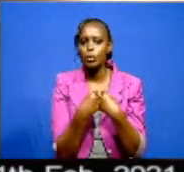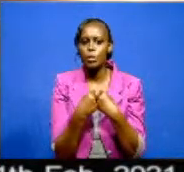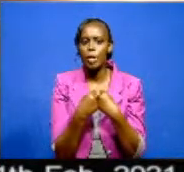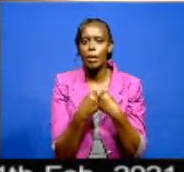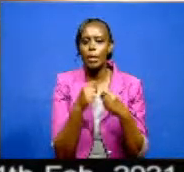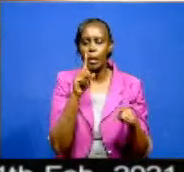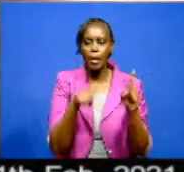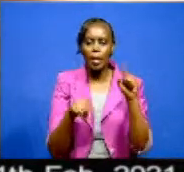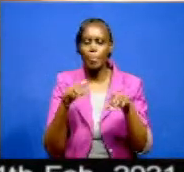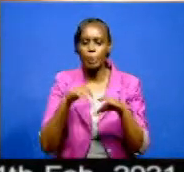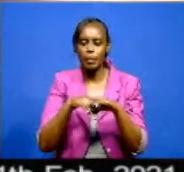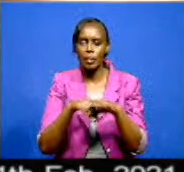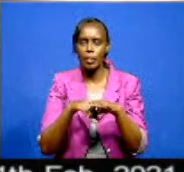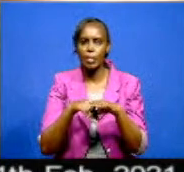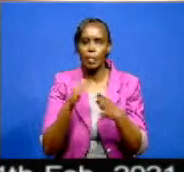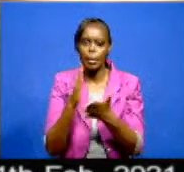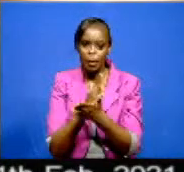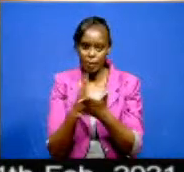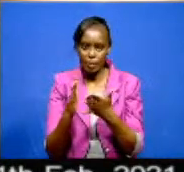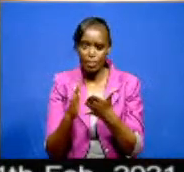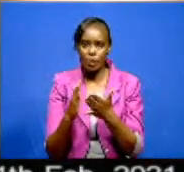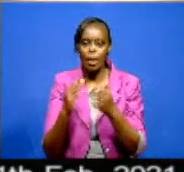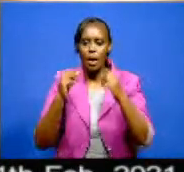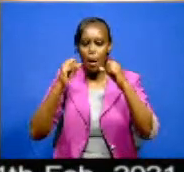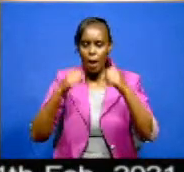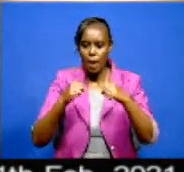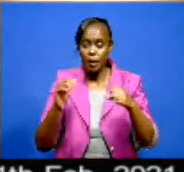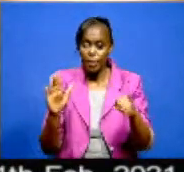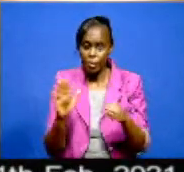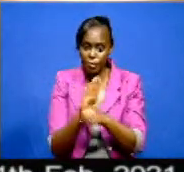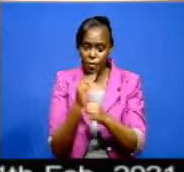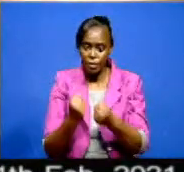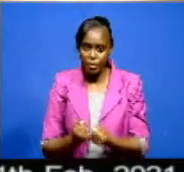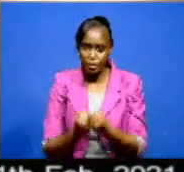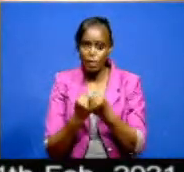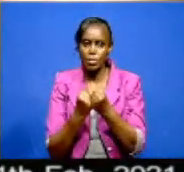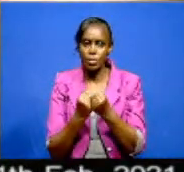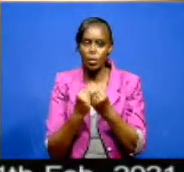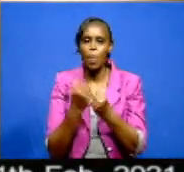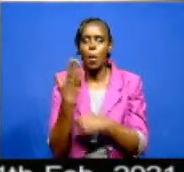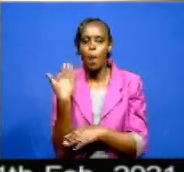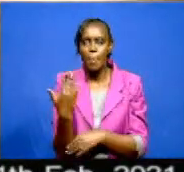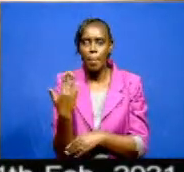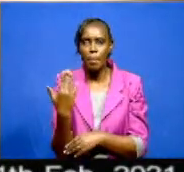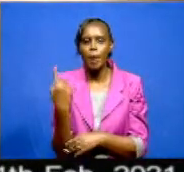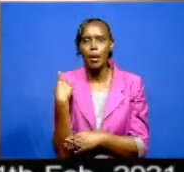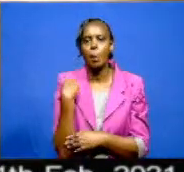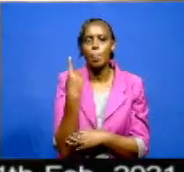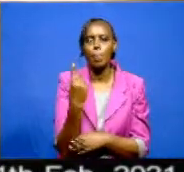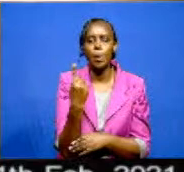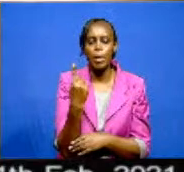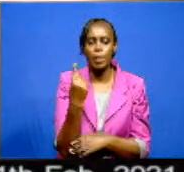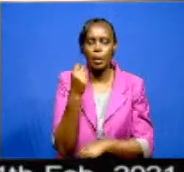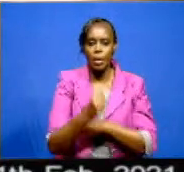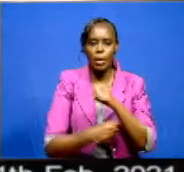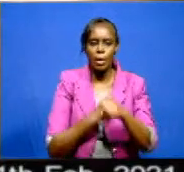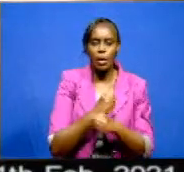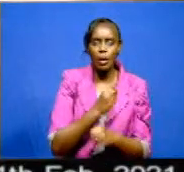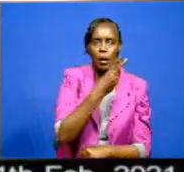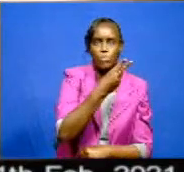in the sector, and therefore unanimously resolved to support the session of paper number 1 of 2020 and wildlife